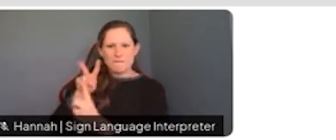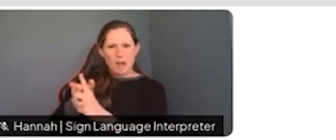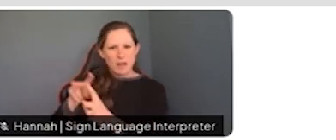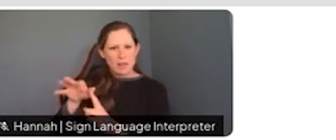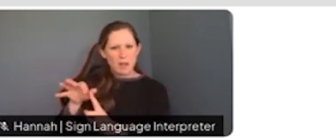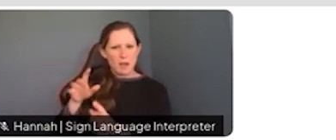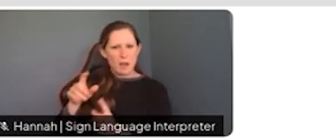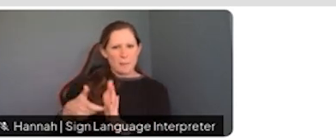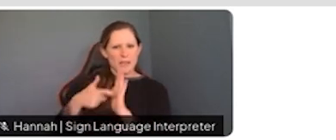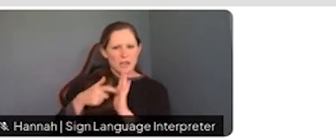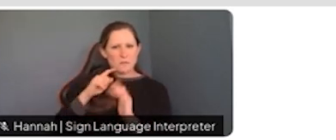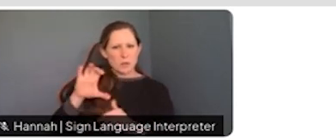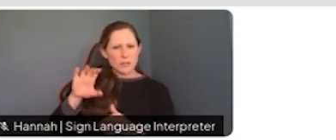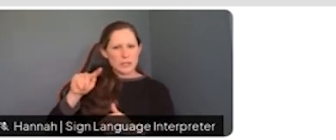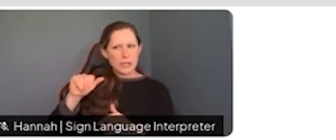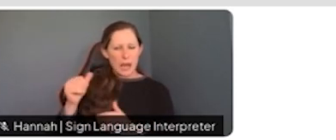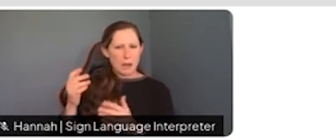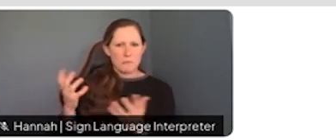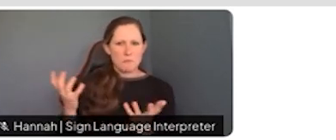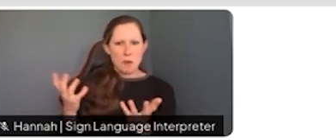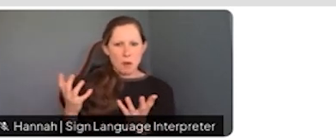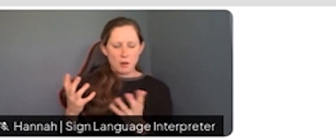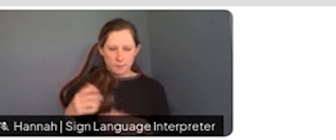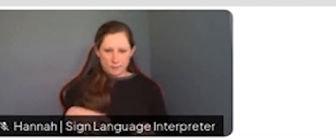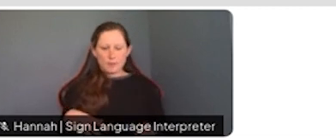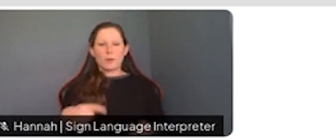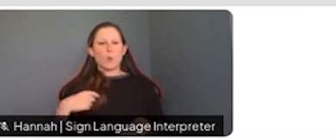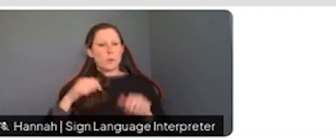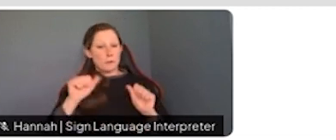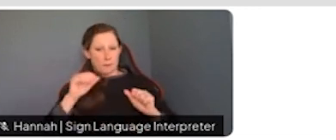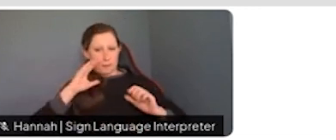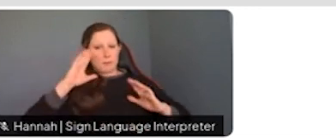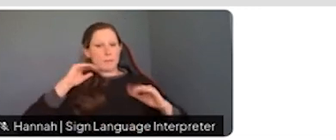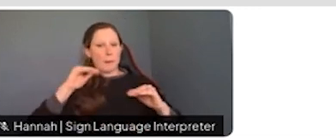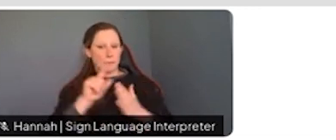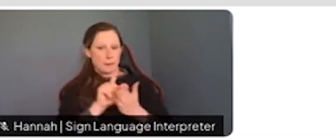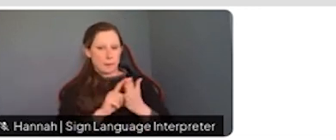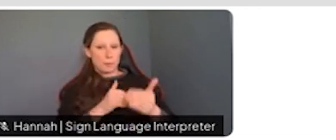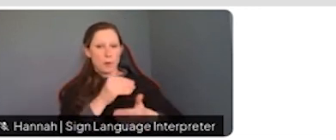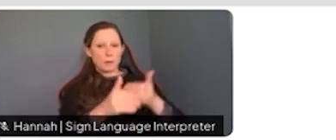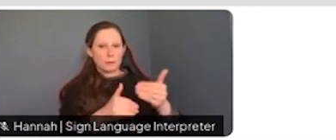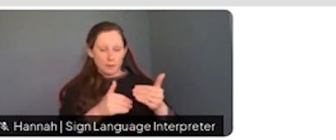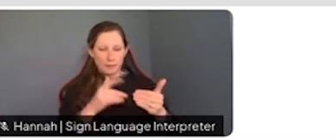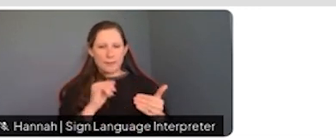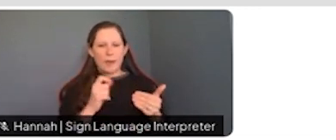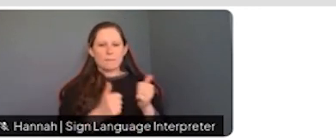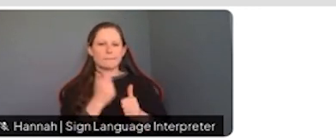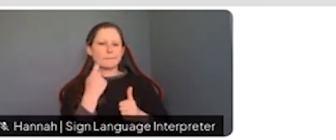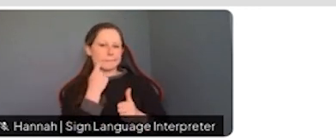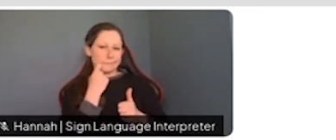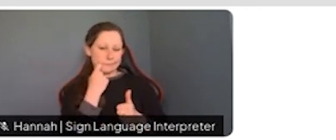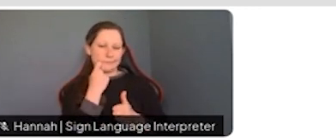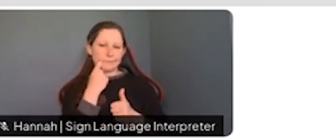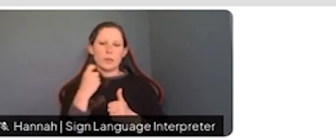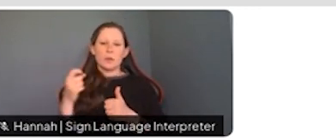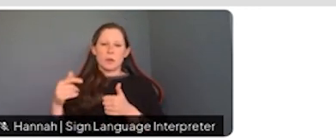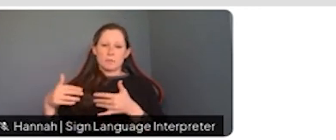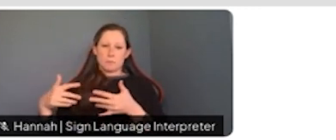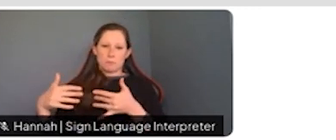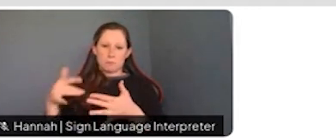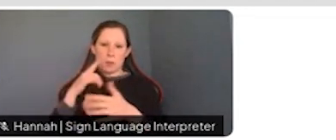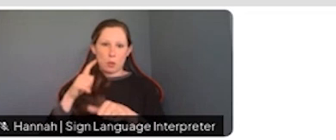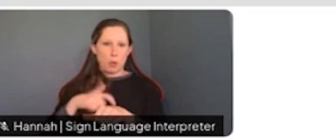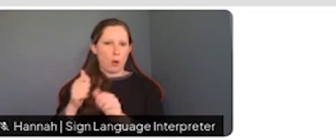CTA. And we can expect this legal process, that we can expect this just to be the latest in what will be a very long